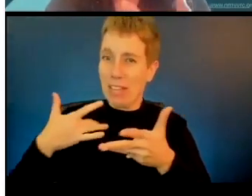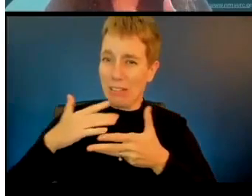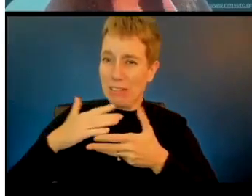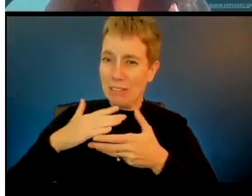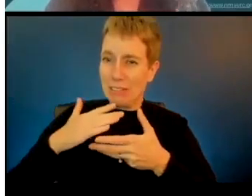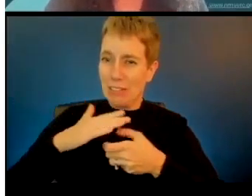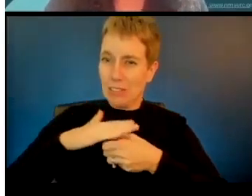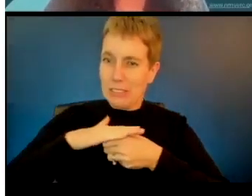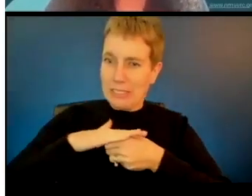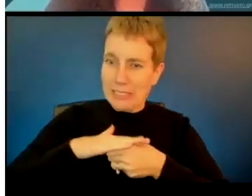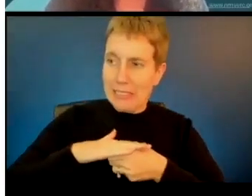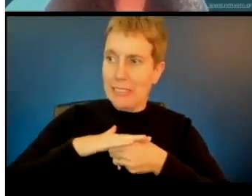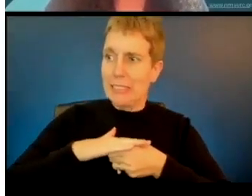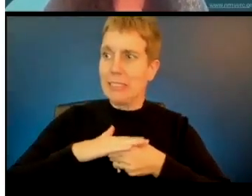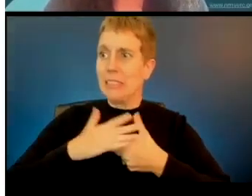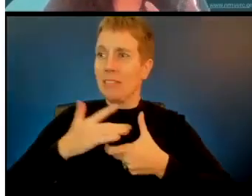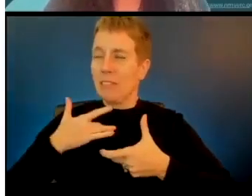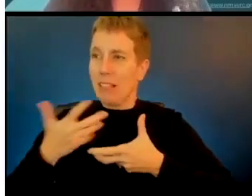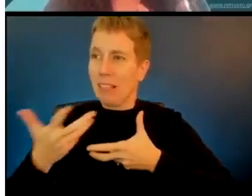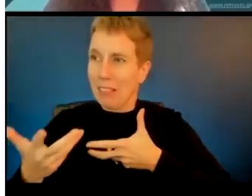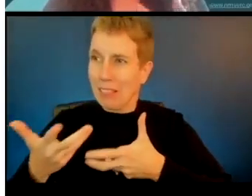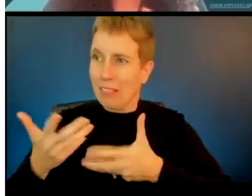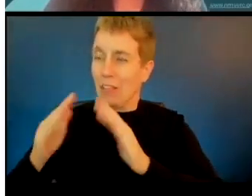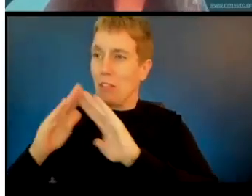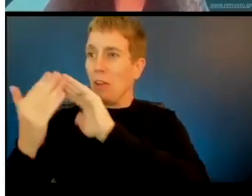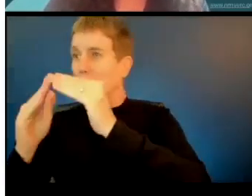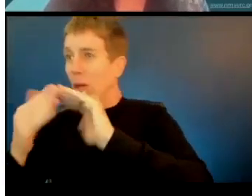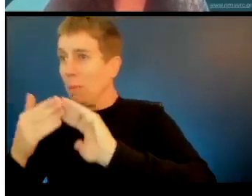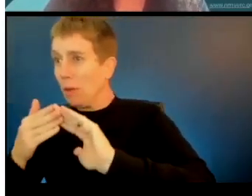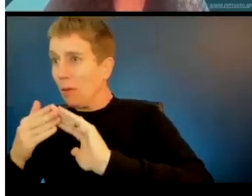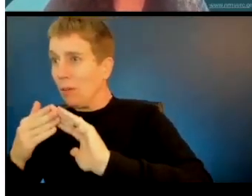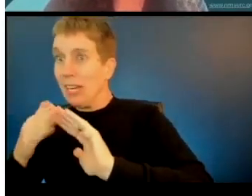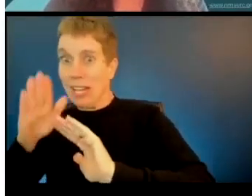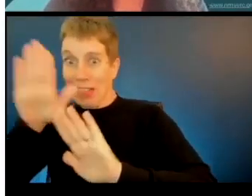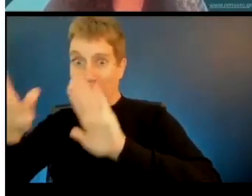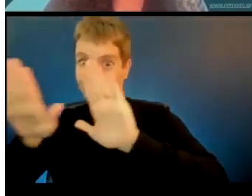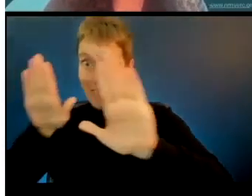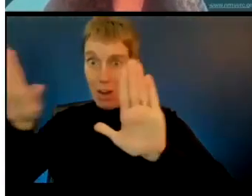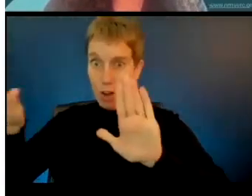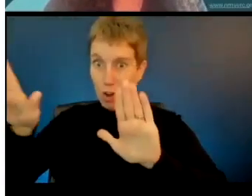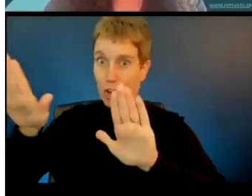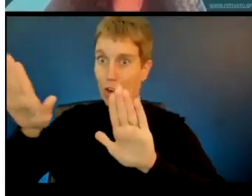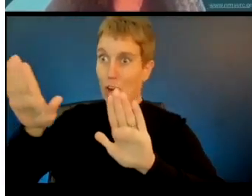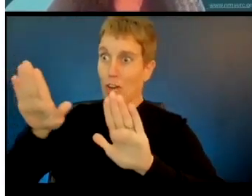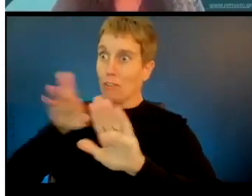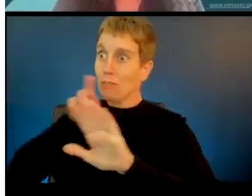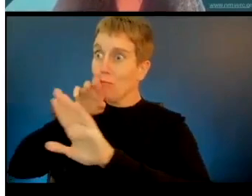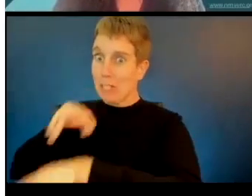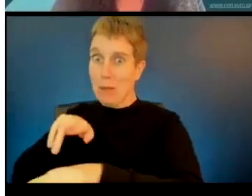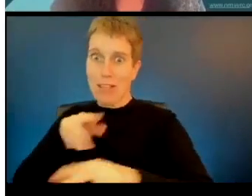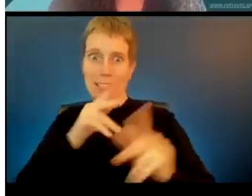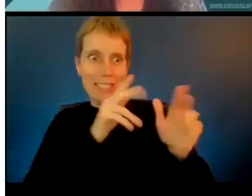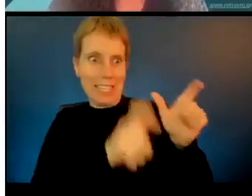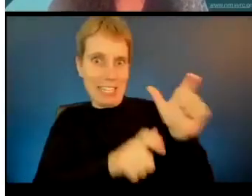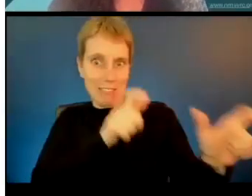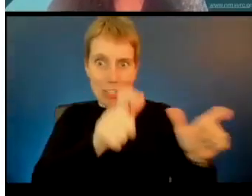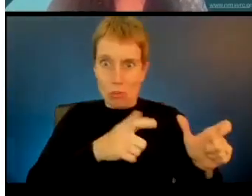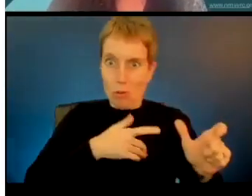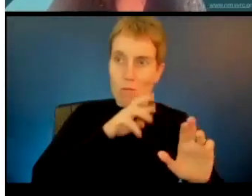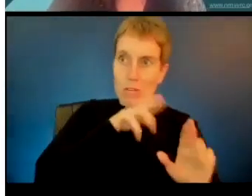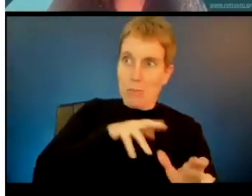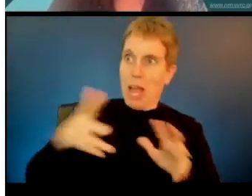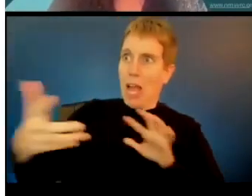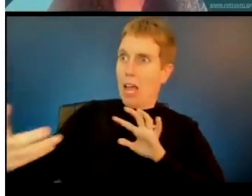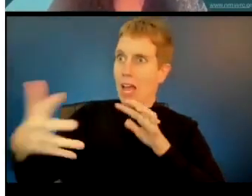trauma paired with that collective trauma reacting to other people's individual traumas and communities. And then